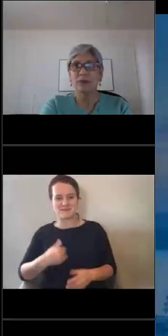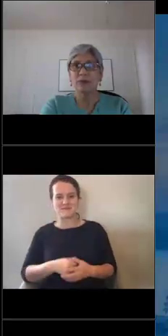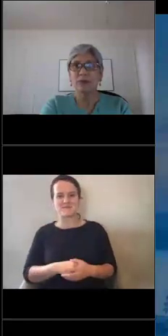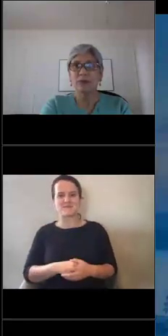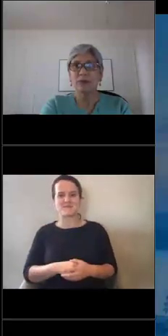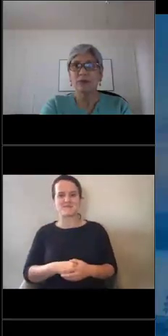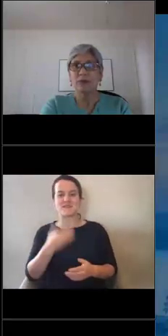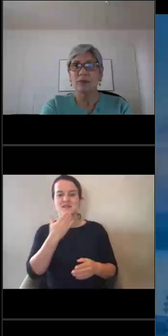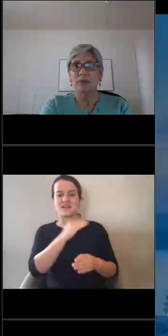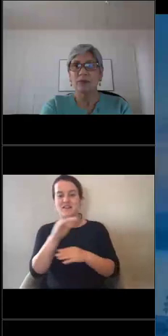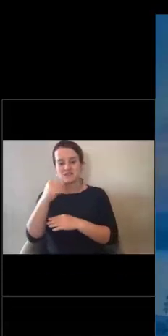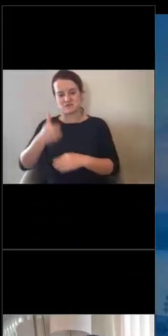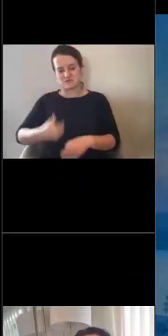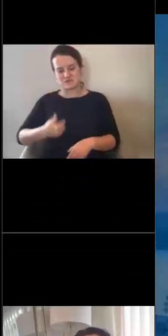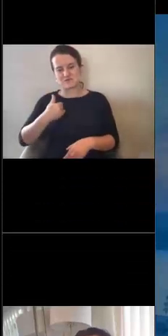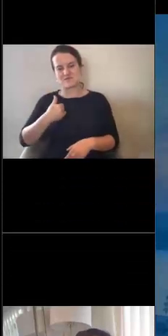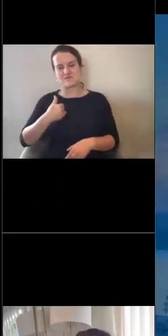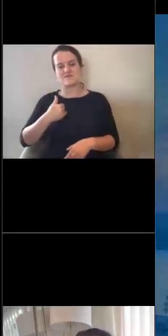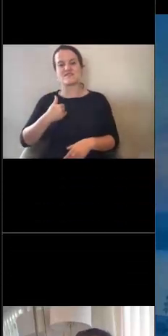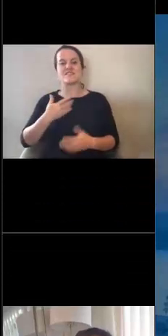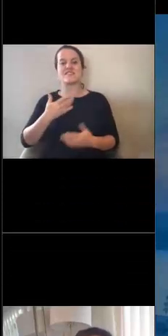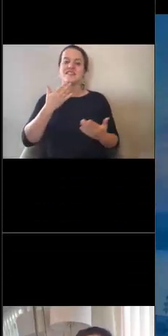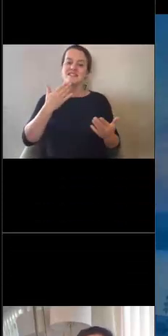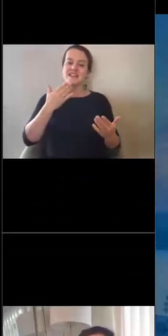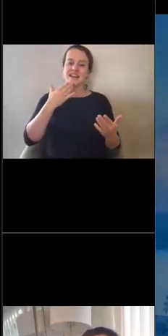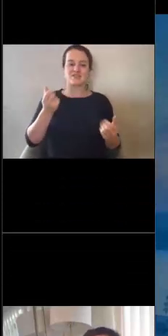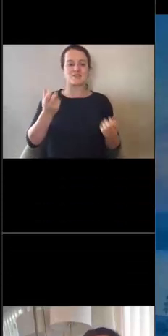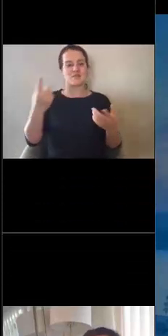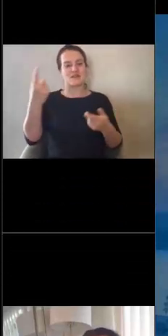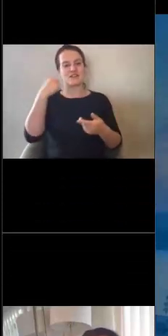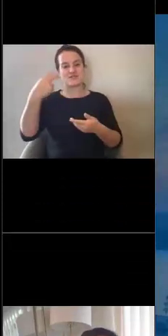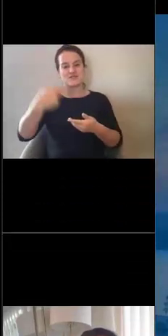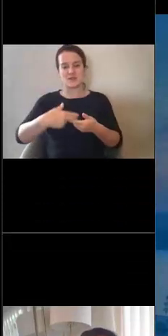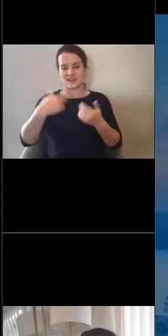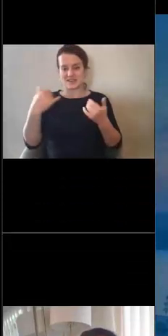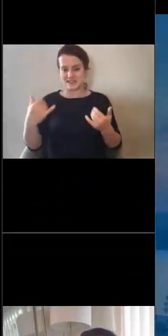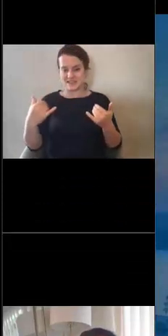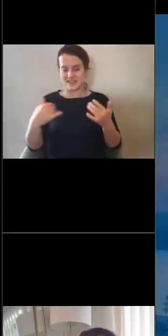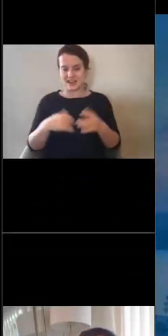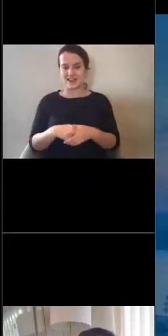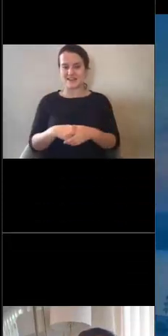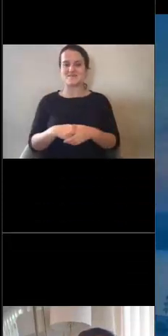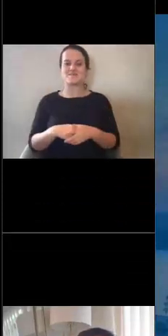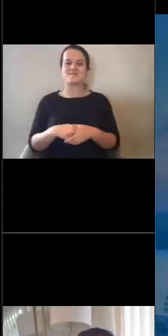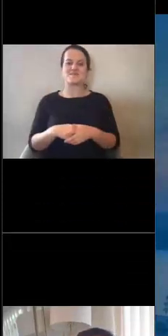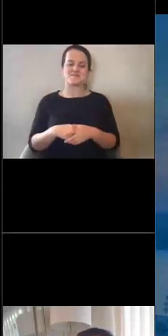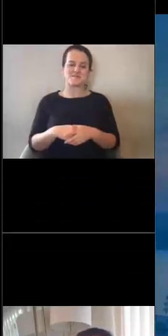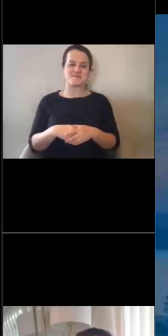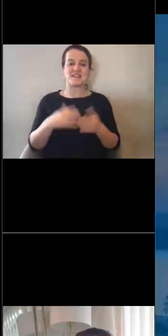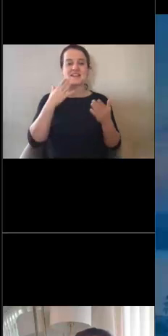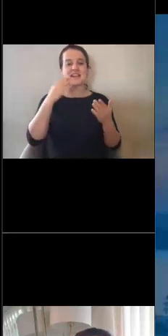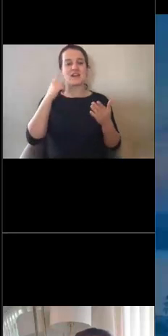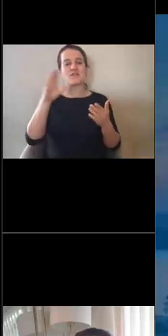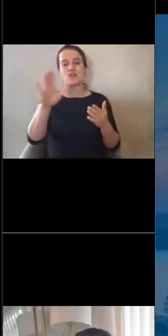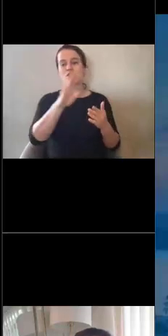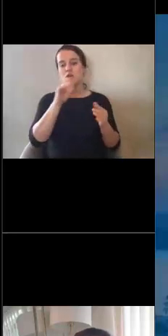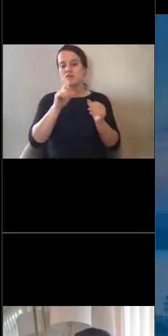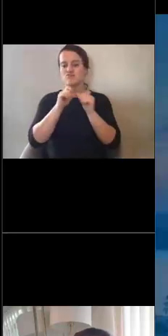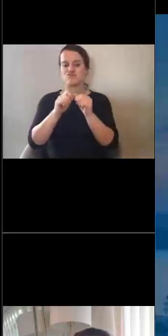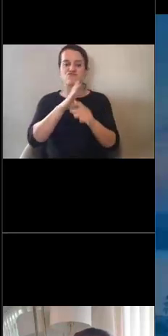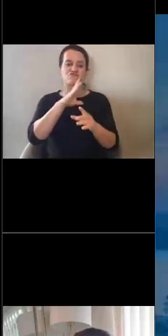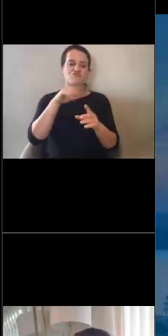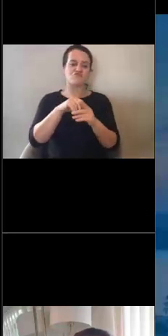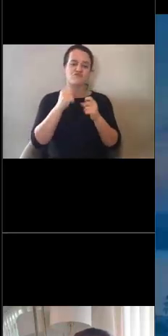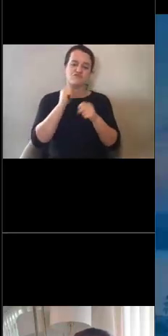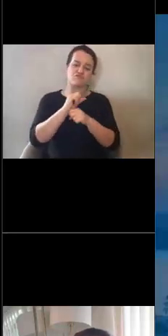Good afternoon, everyone. And thank you so much for joining us today. Thank you for your continued effort in the face